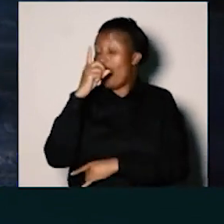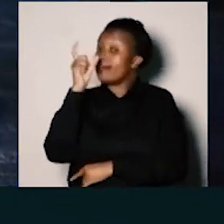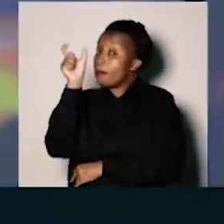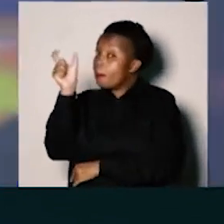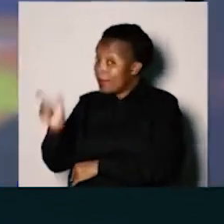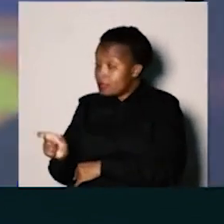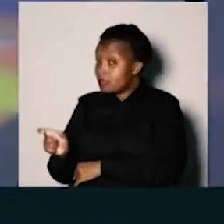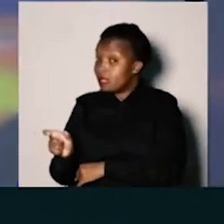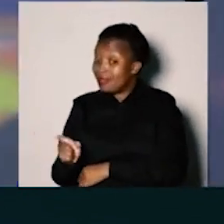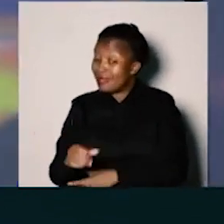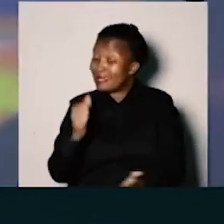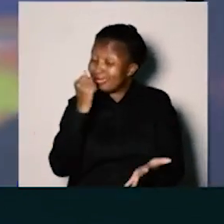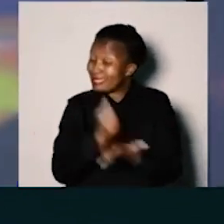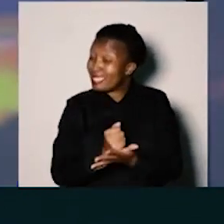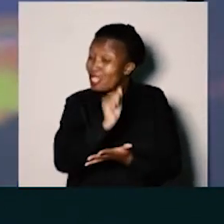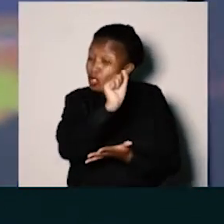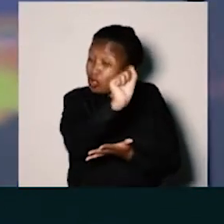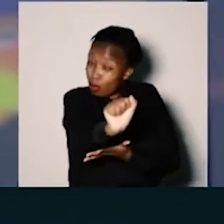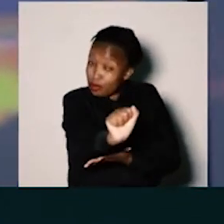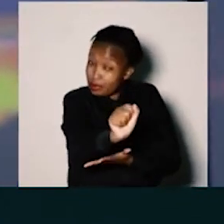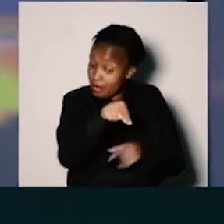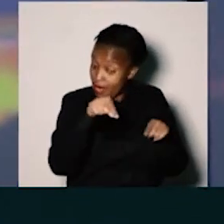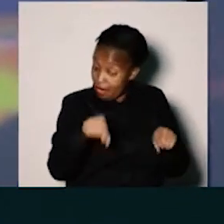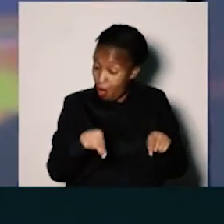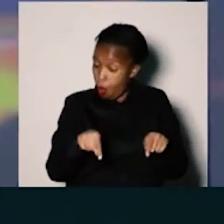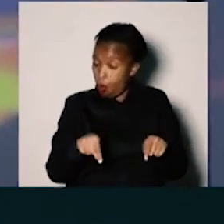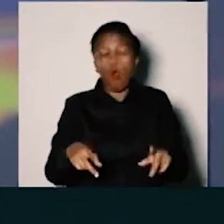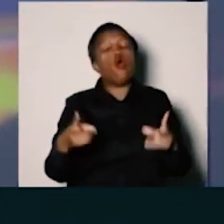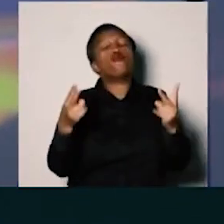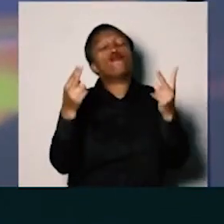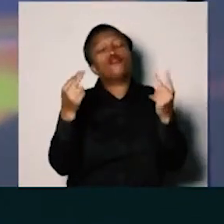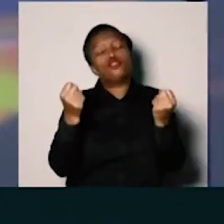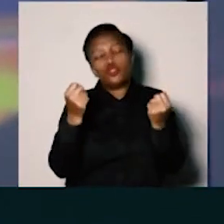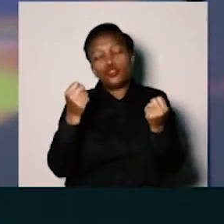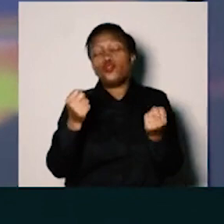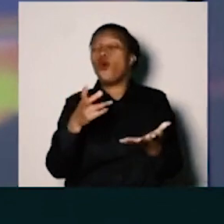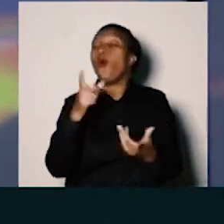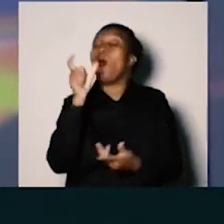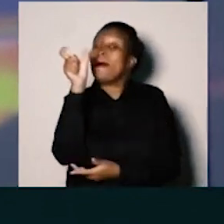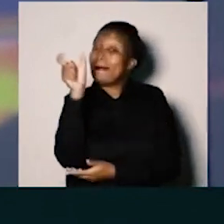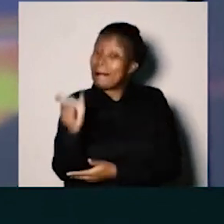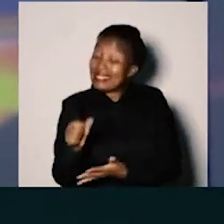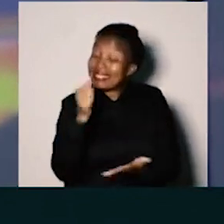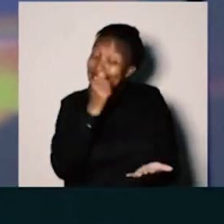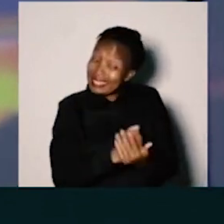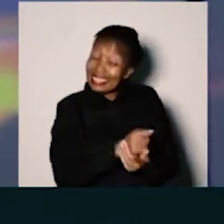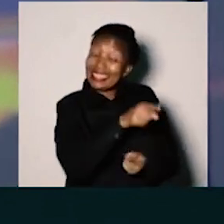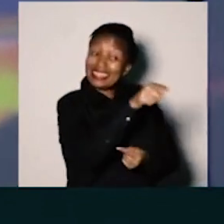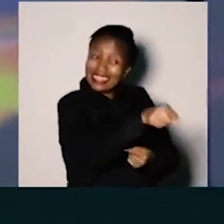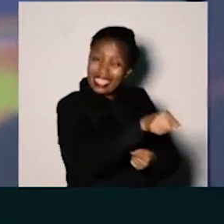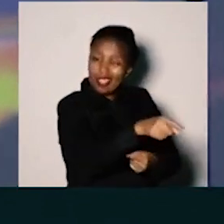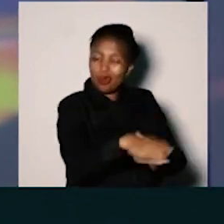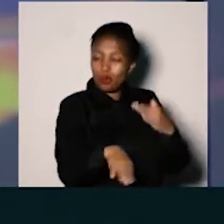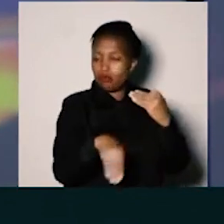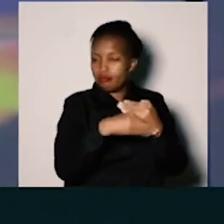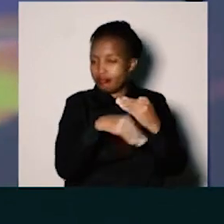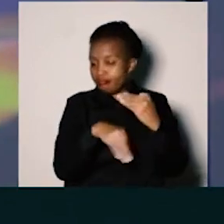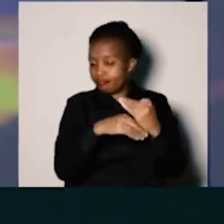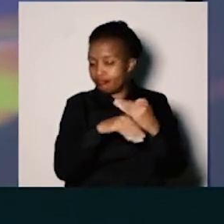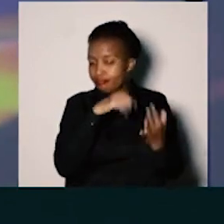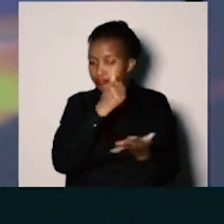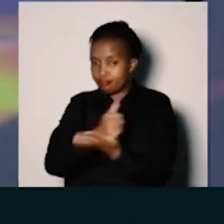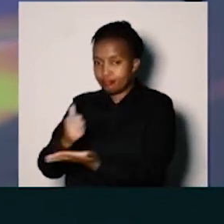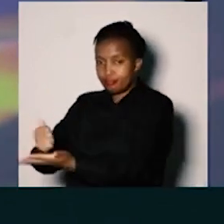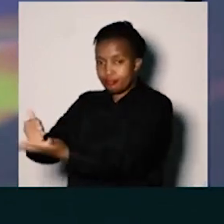The chair that you are sitting in, a new person is going to sit there. We're going to add more chairs. We're going to create